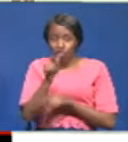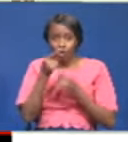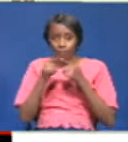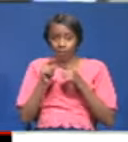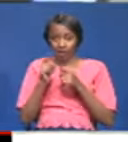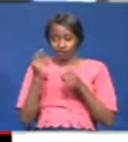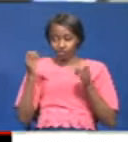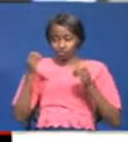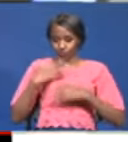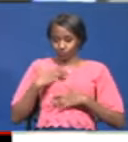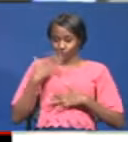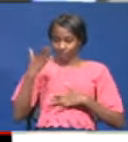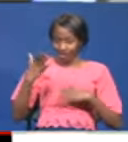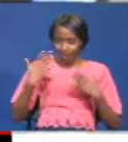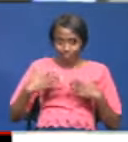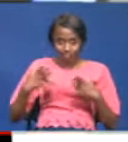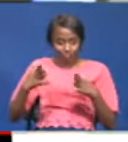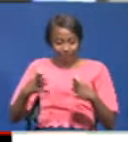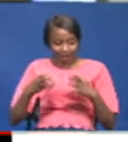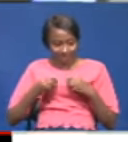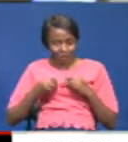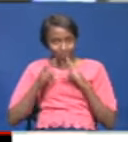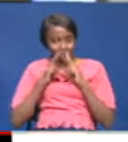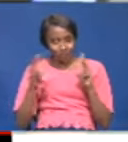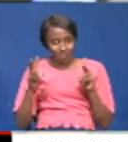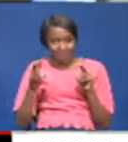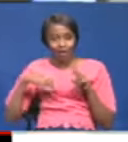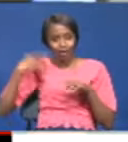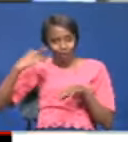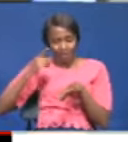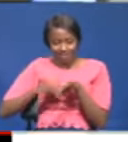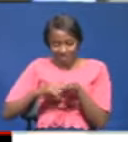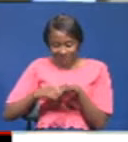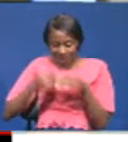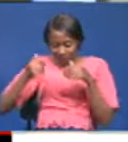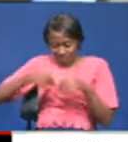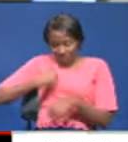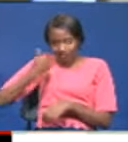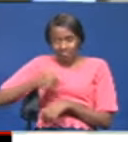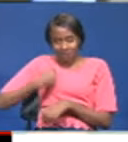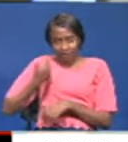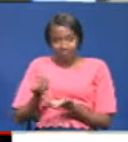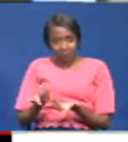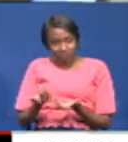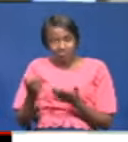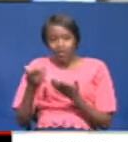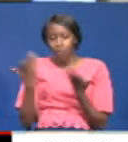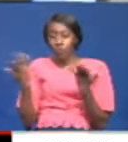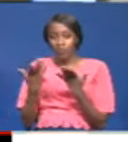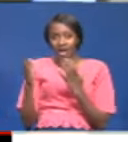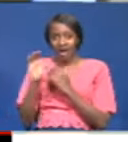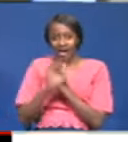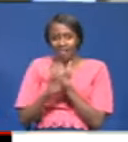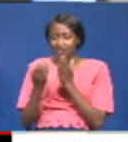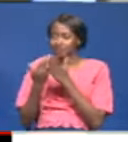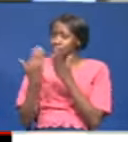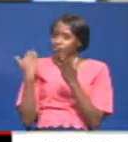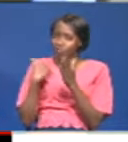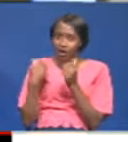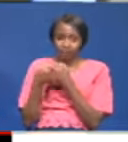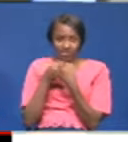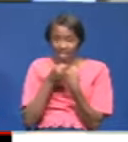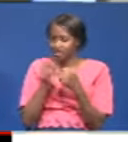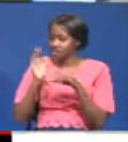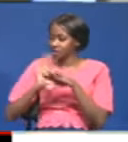people really embracing it, people actually championing peace individually, especially in areas where our country has faced challenges in the previous years, I think it's a good thing. Yeah,